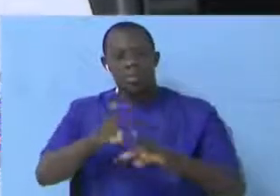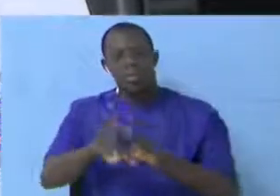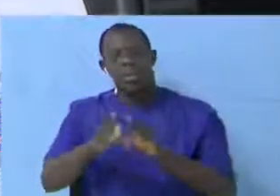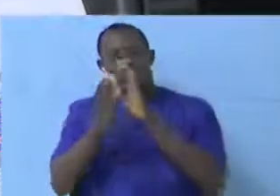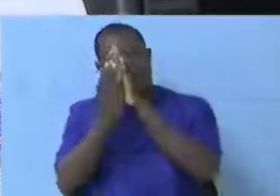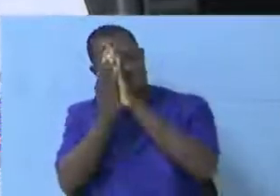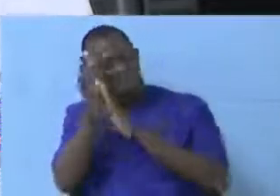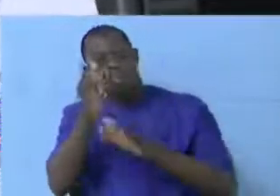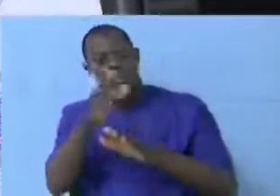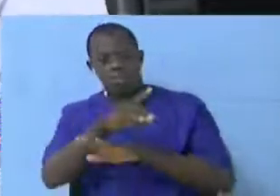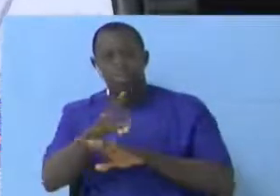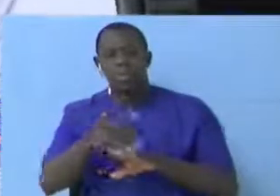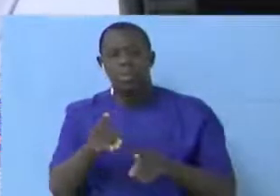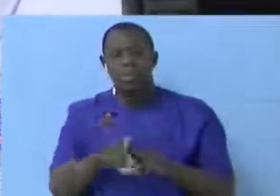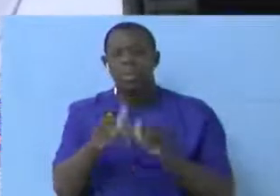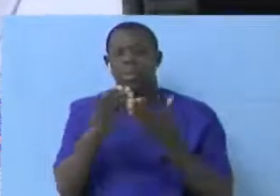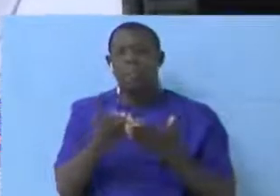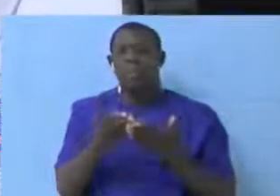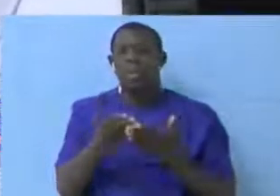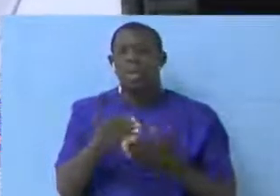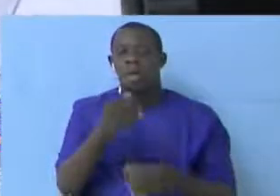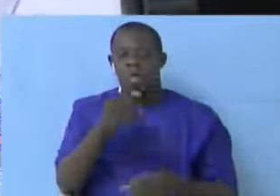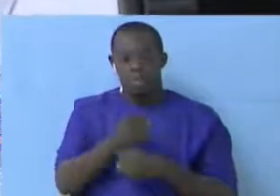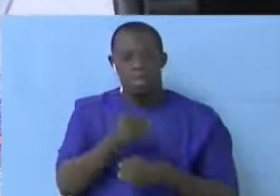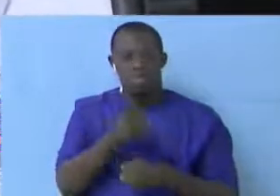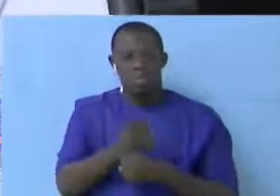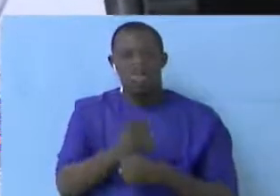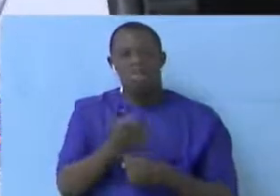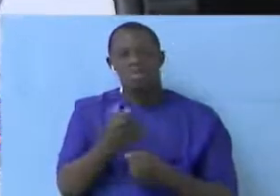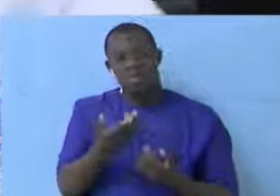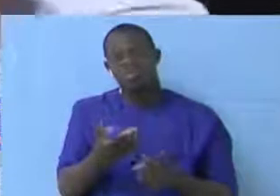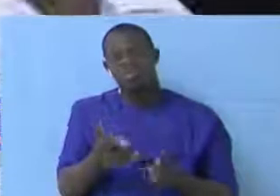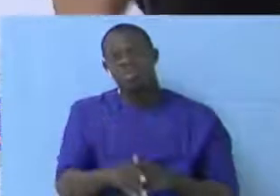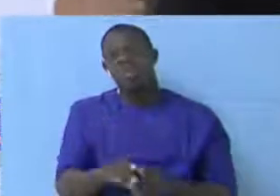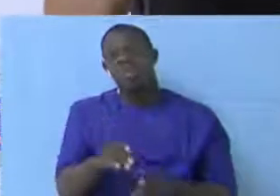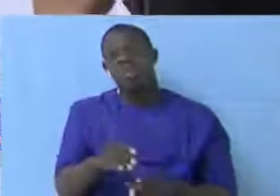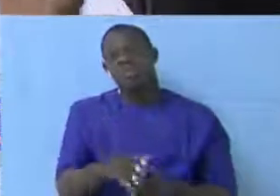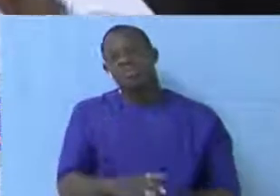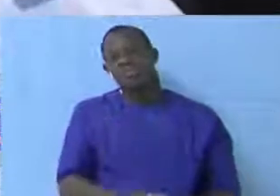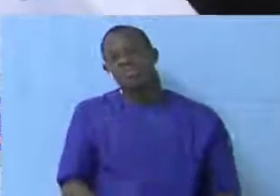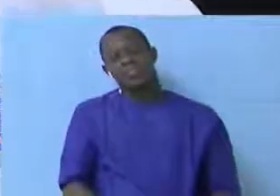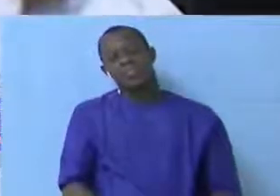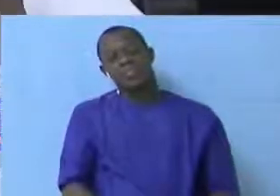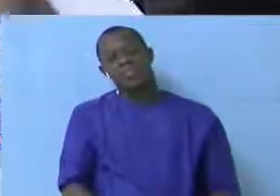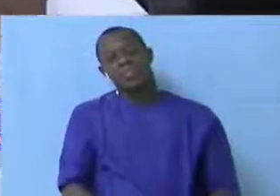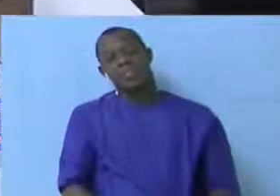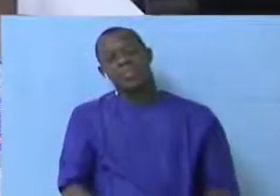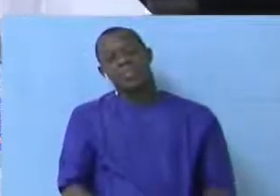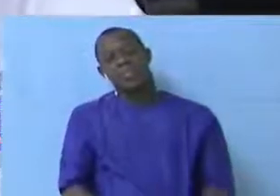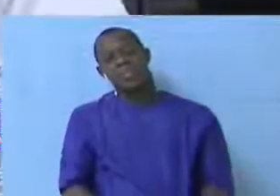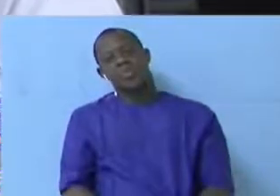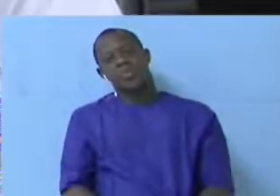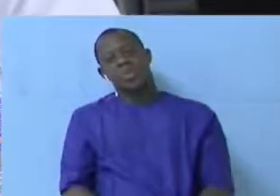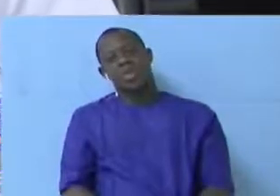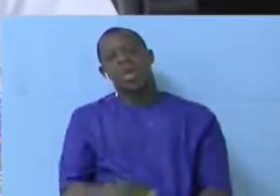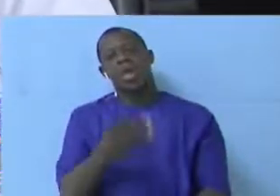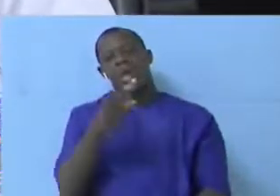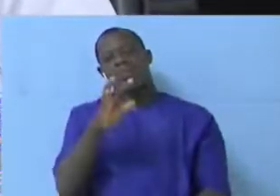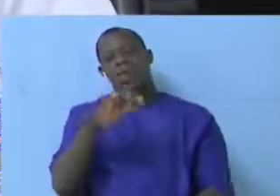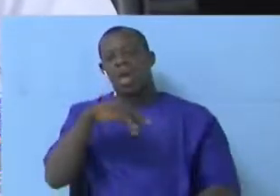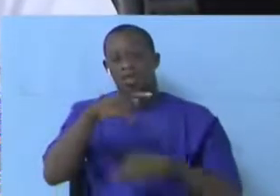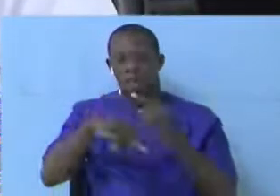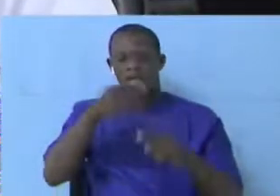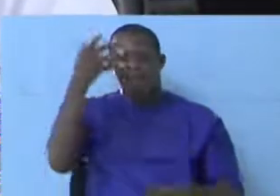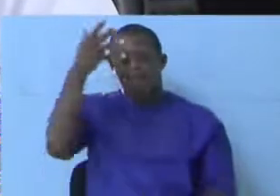men deda. Then Ani ni la dula mutanim fulati. Ul fanan jam fata nyola bake pura ike fulati. Anyanta lola